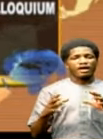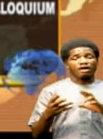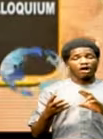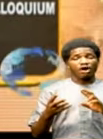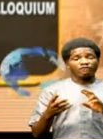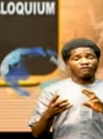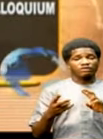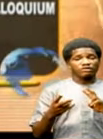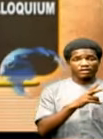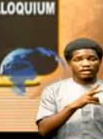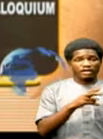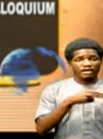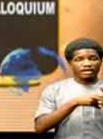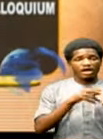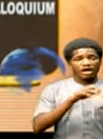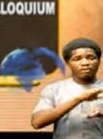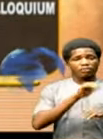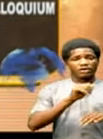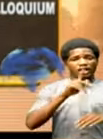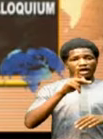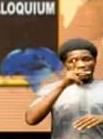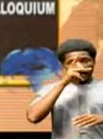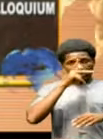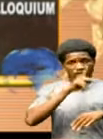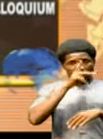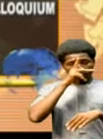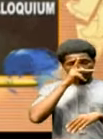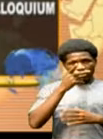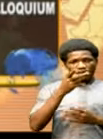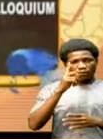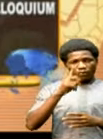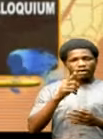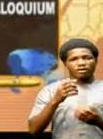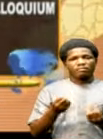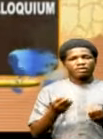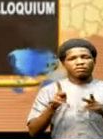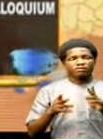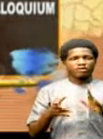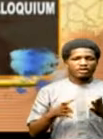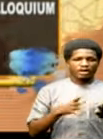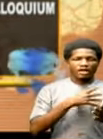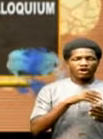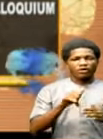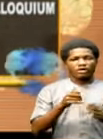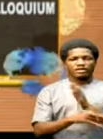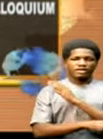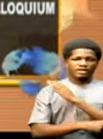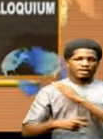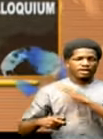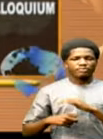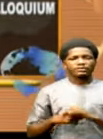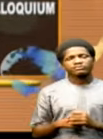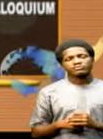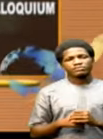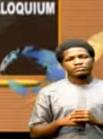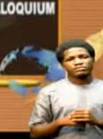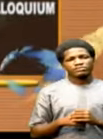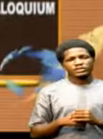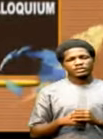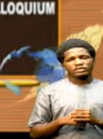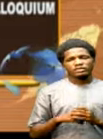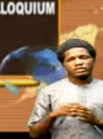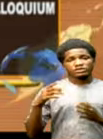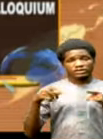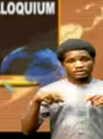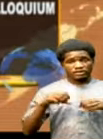which several persons died and many others abducted. This year, the President-elect said the date, which falls